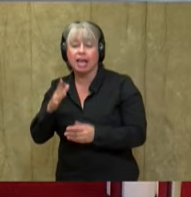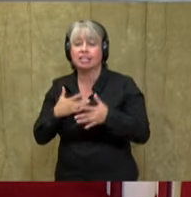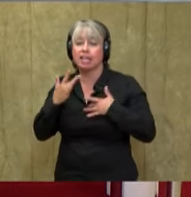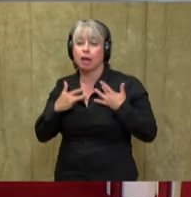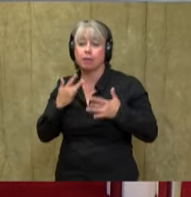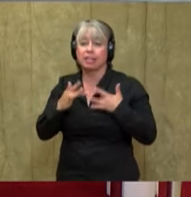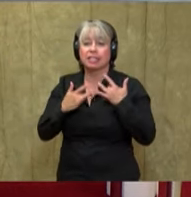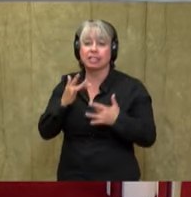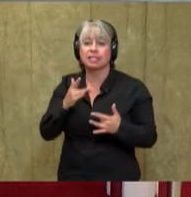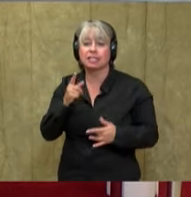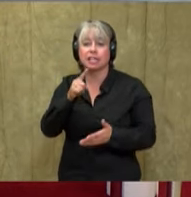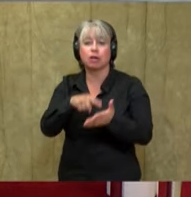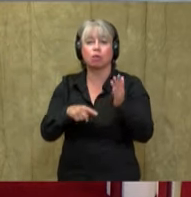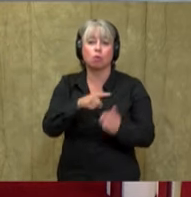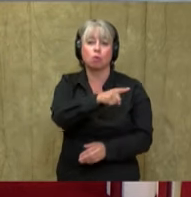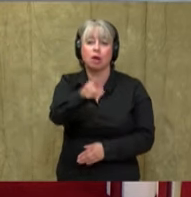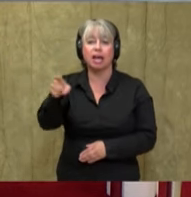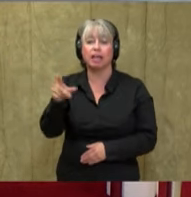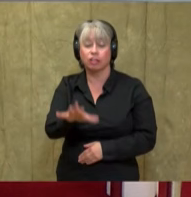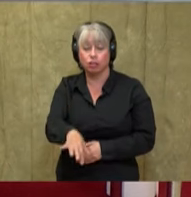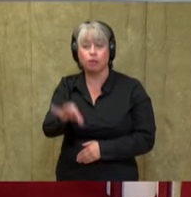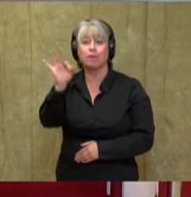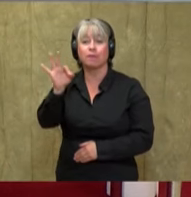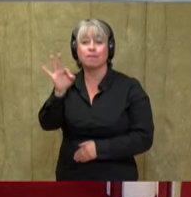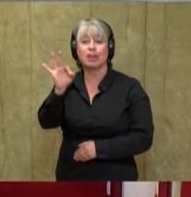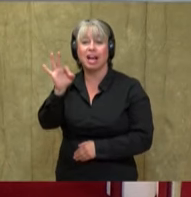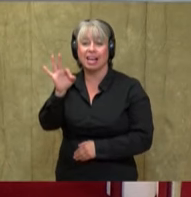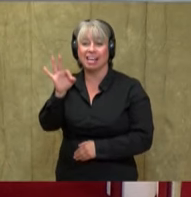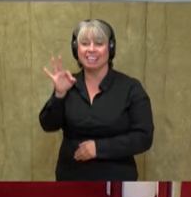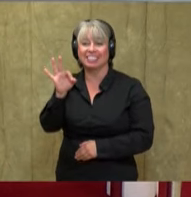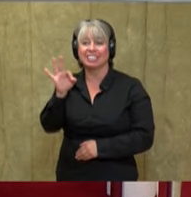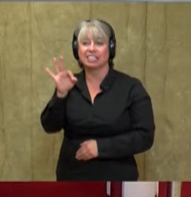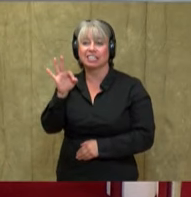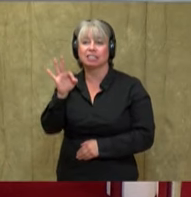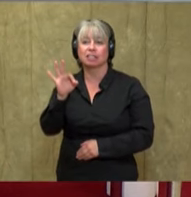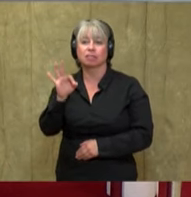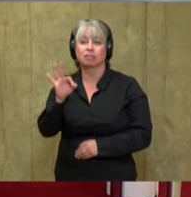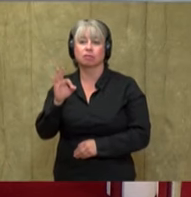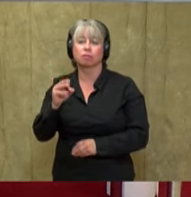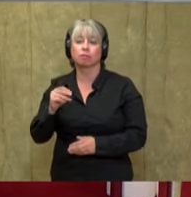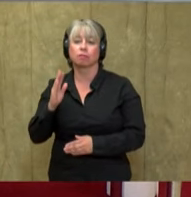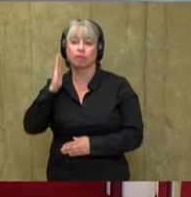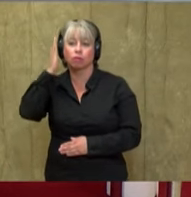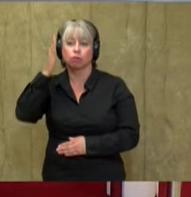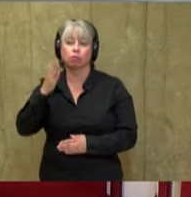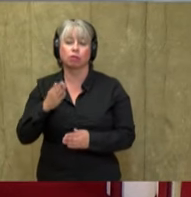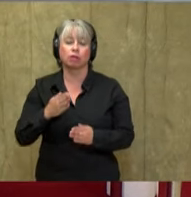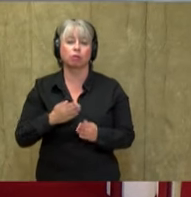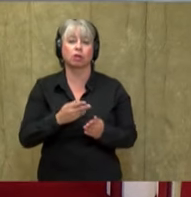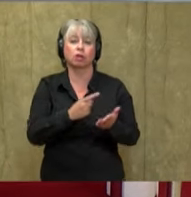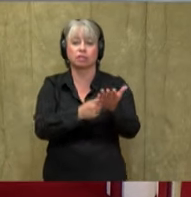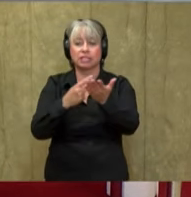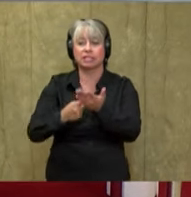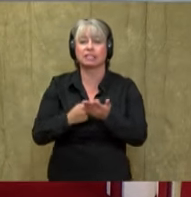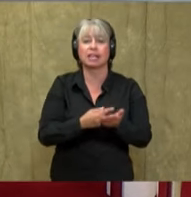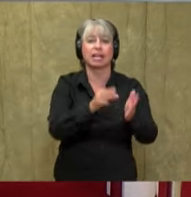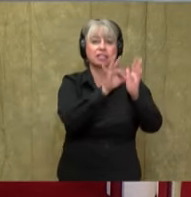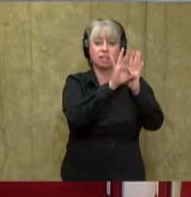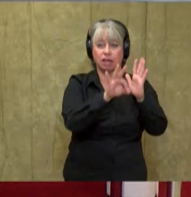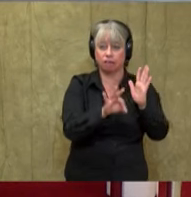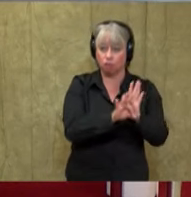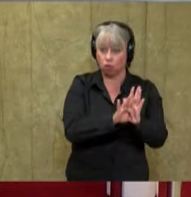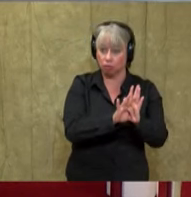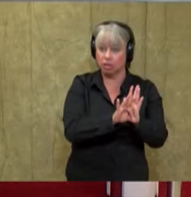come up with for how we're going to find the volume of a sphere. We're going to talk about the formula of a sphere. We're going to